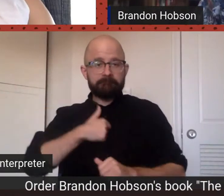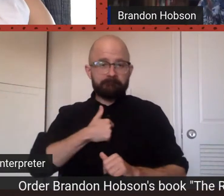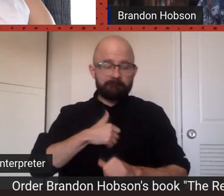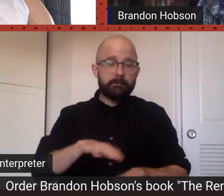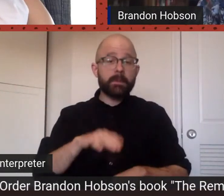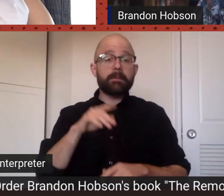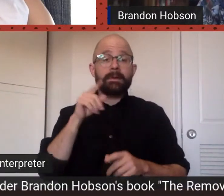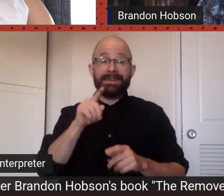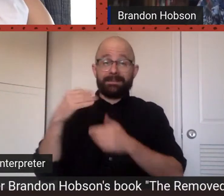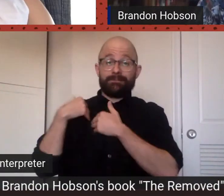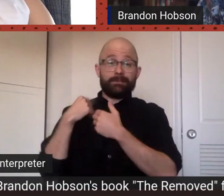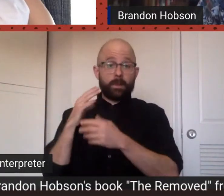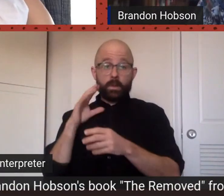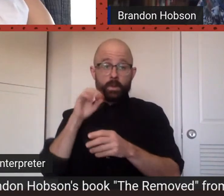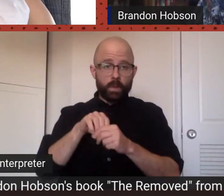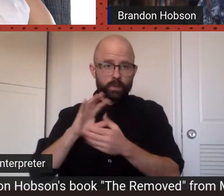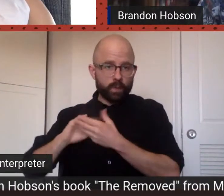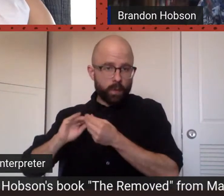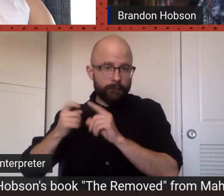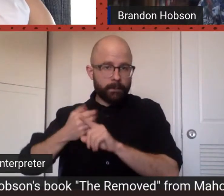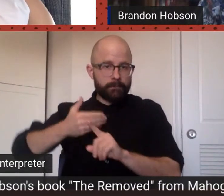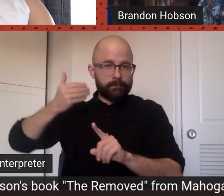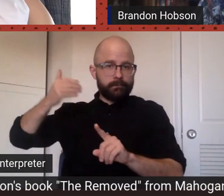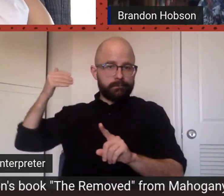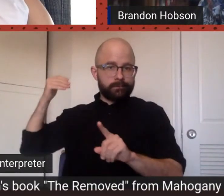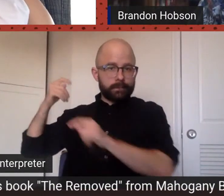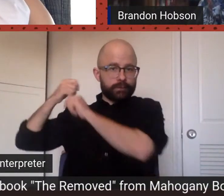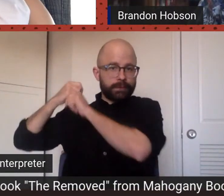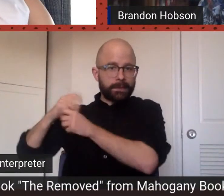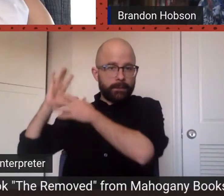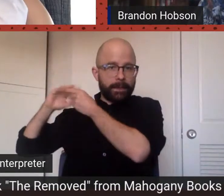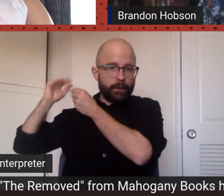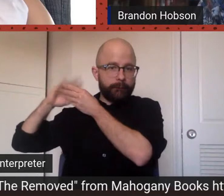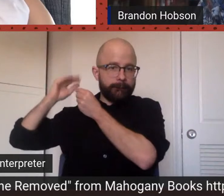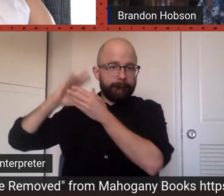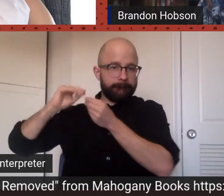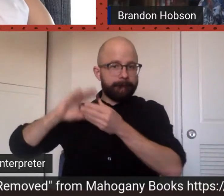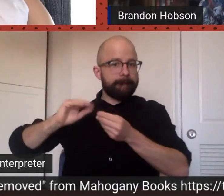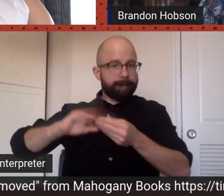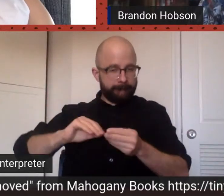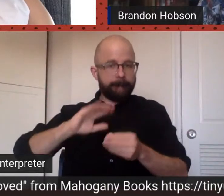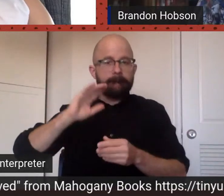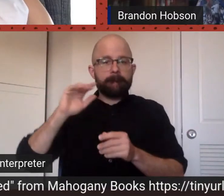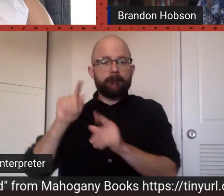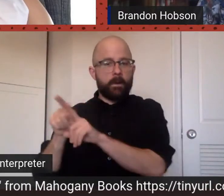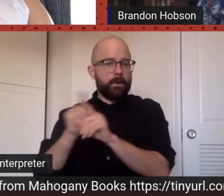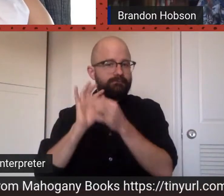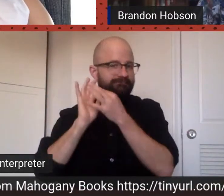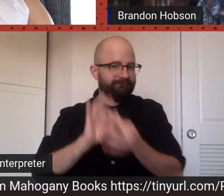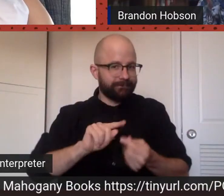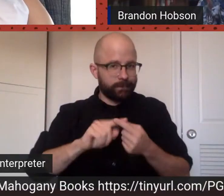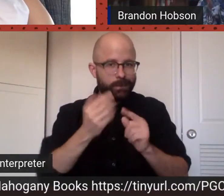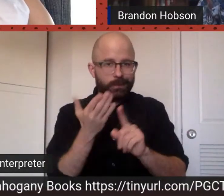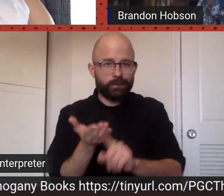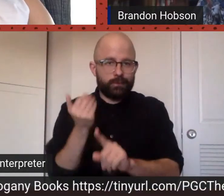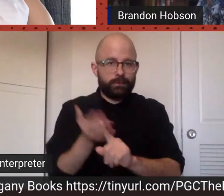little stories from traditional narratives that also have to do with removal,